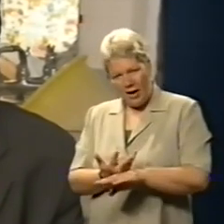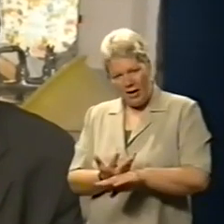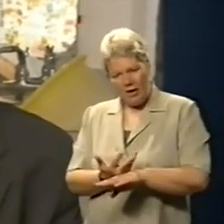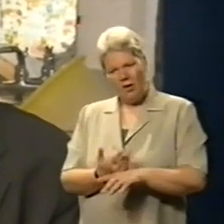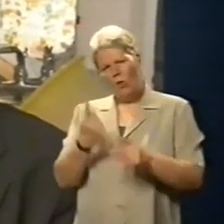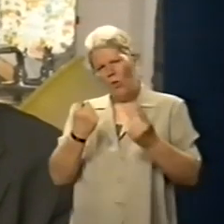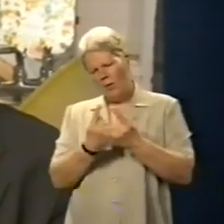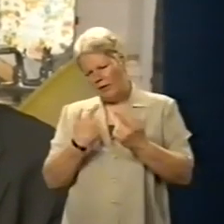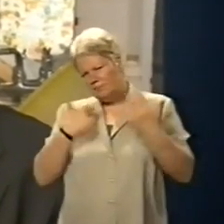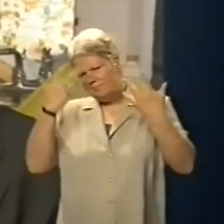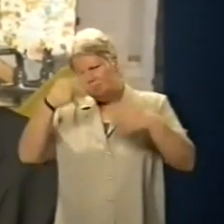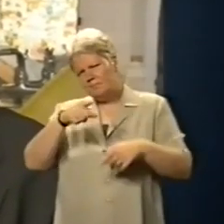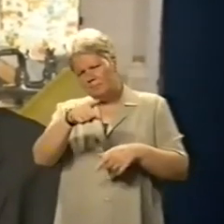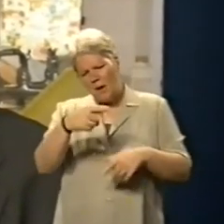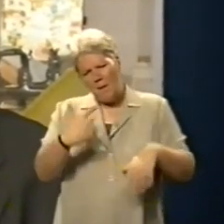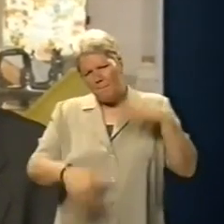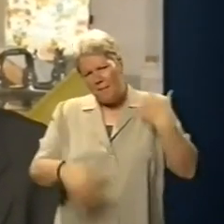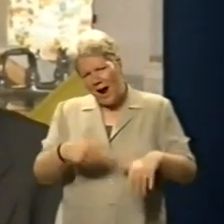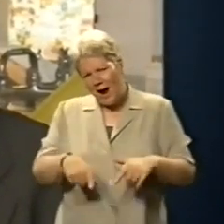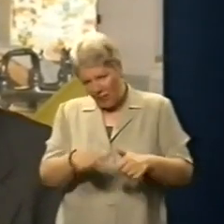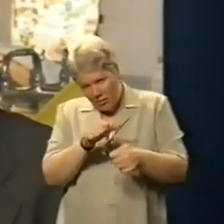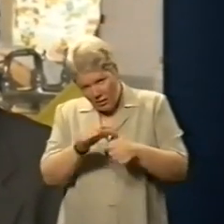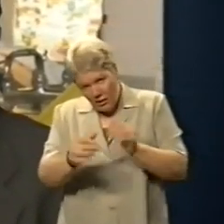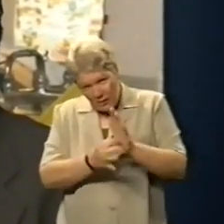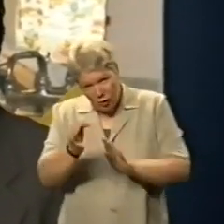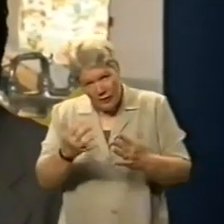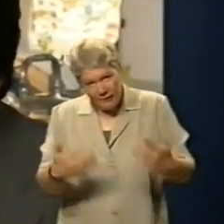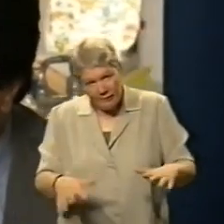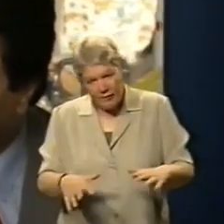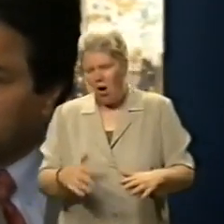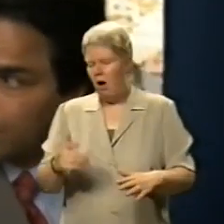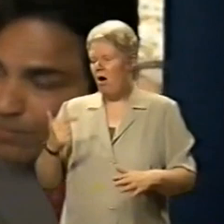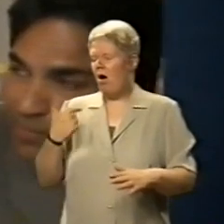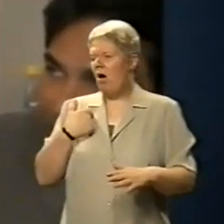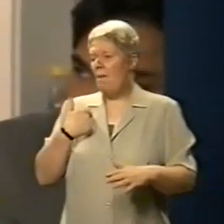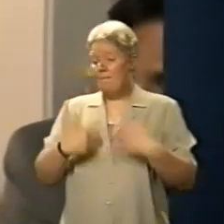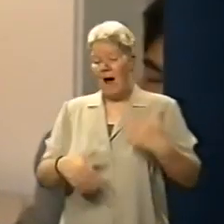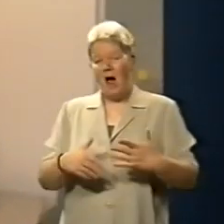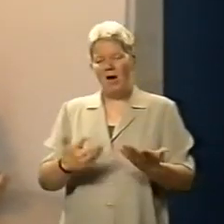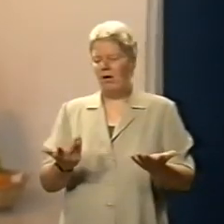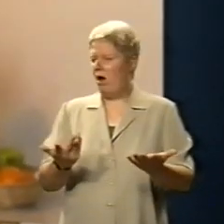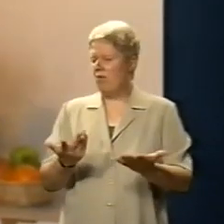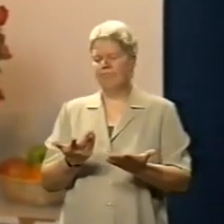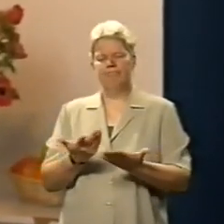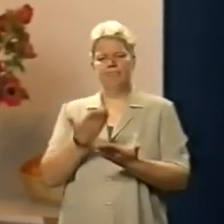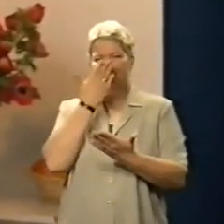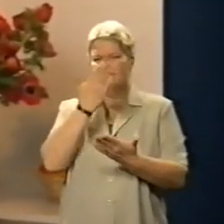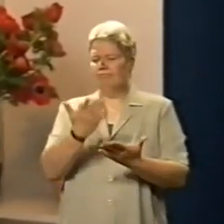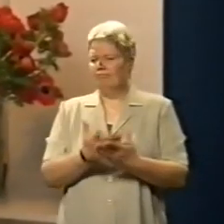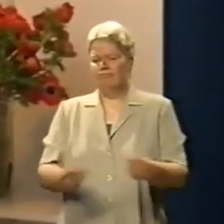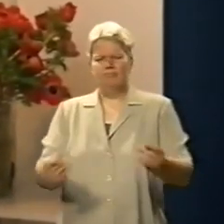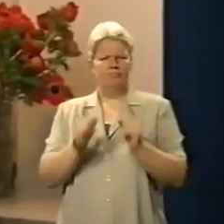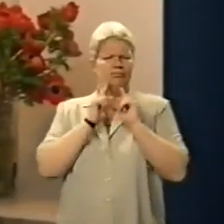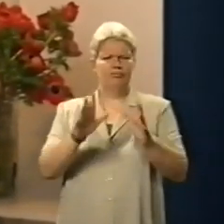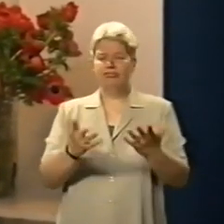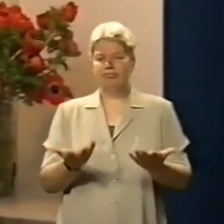I'm worried about is that your pain is better. My pain is absolutely wonderful.